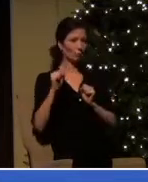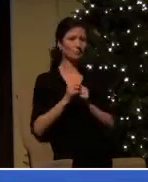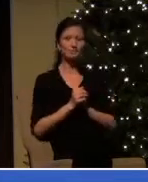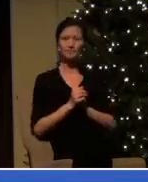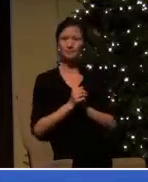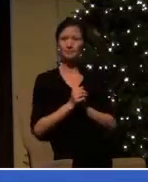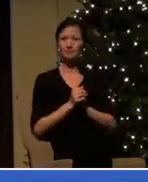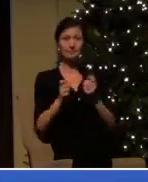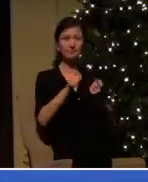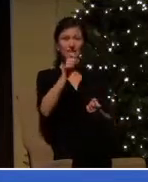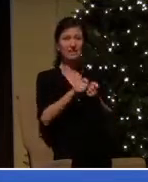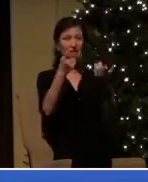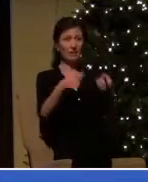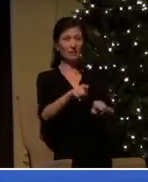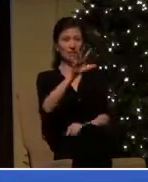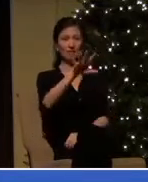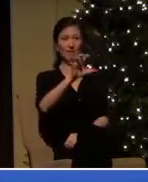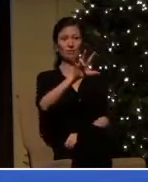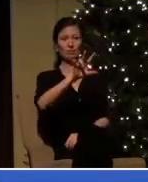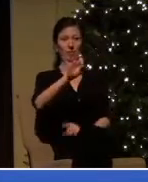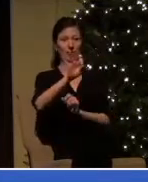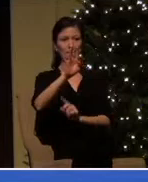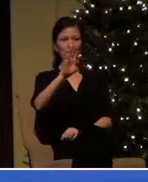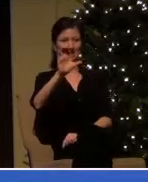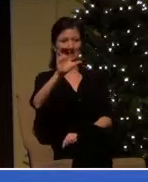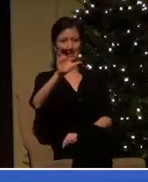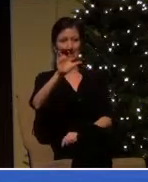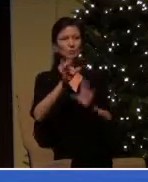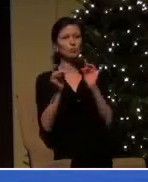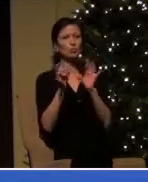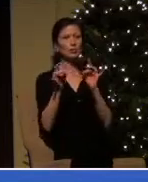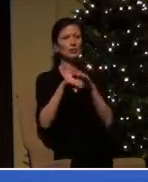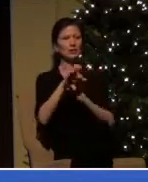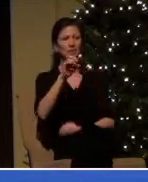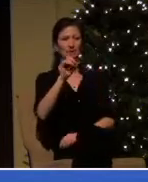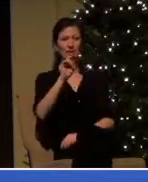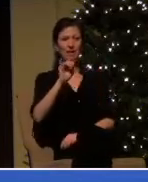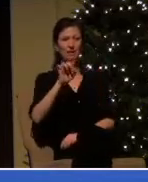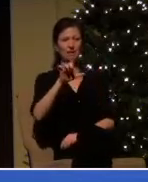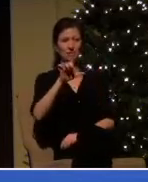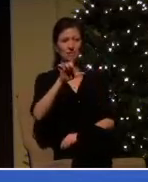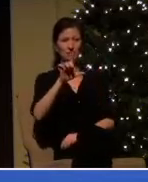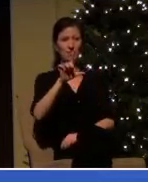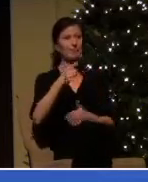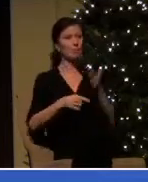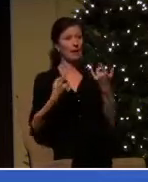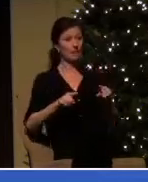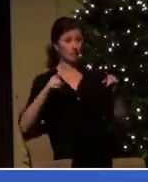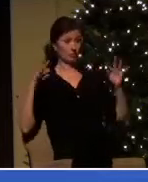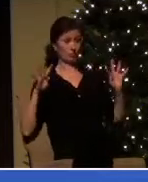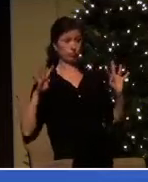in 539 BC. The story is found also in the book of Daniel, where the Medes and the Persians enter